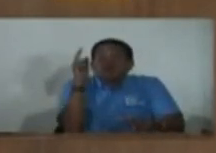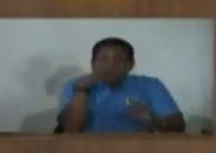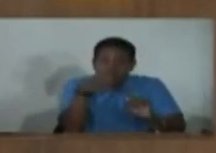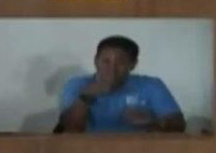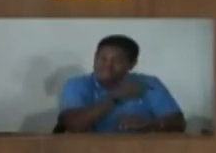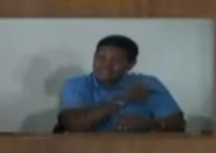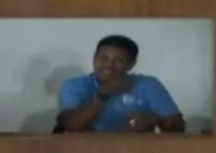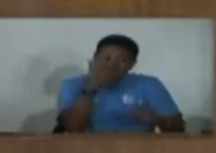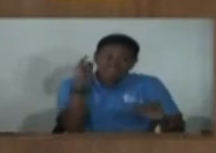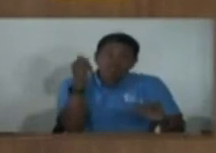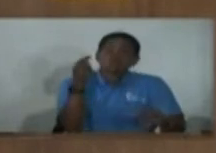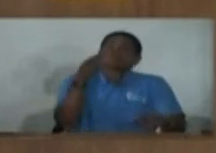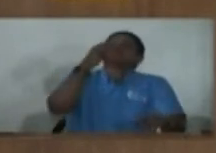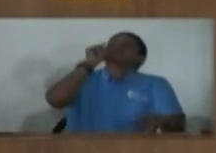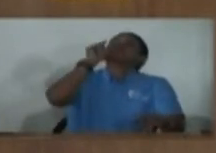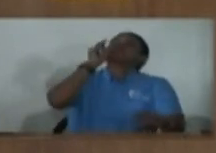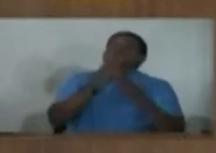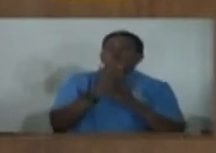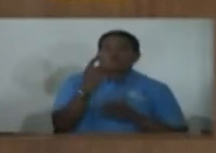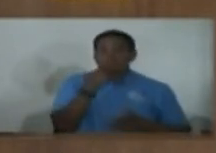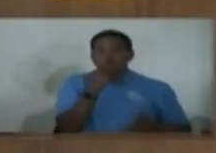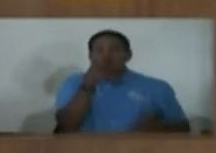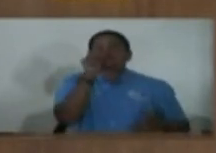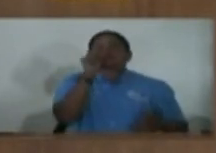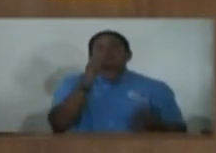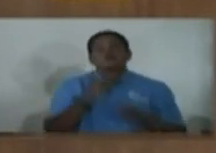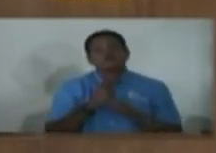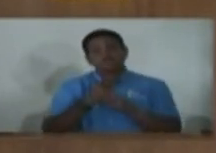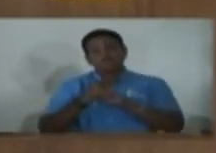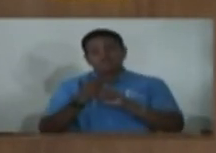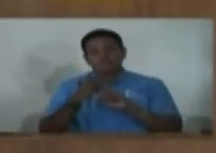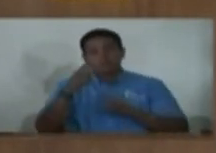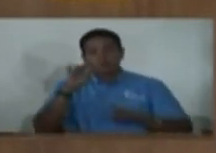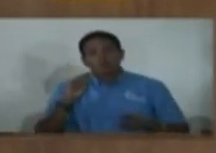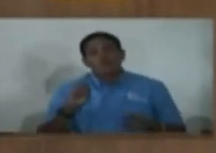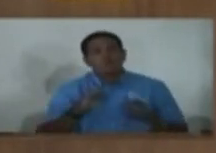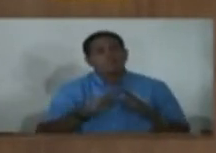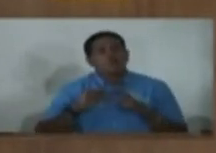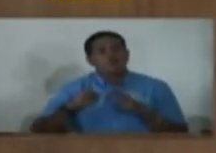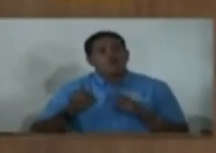just administered orally. And so many other